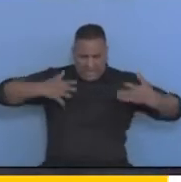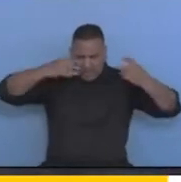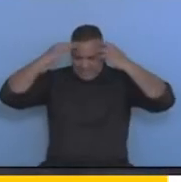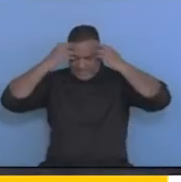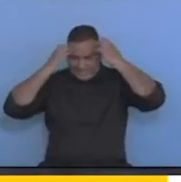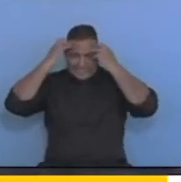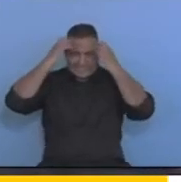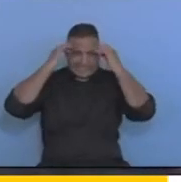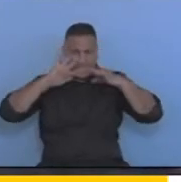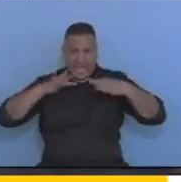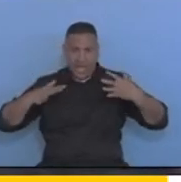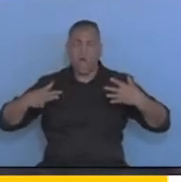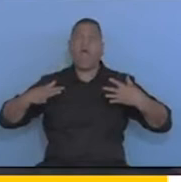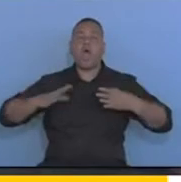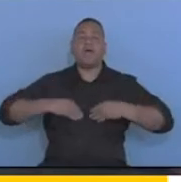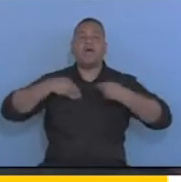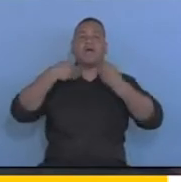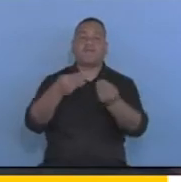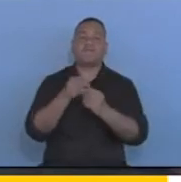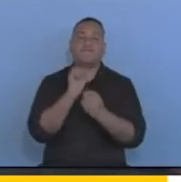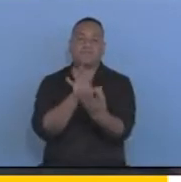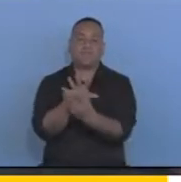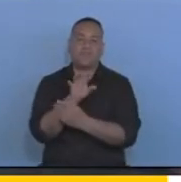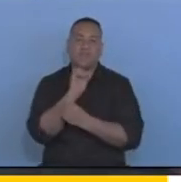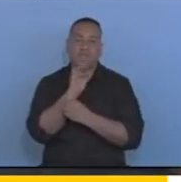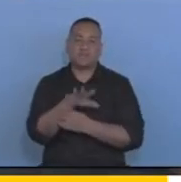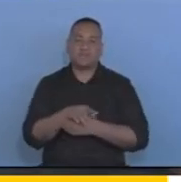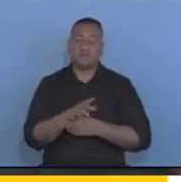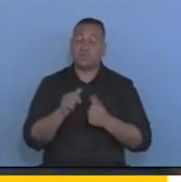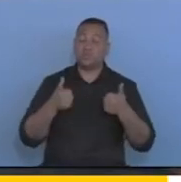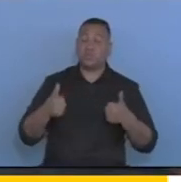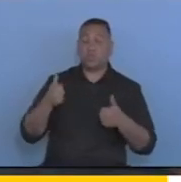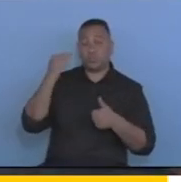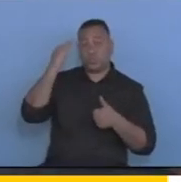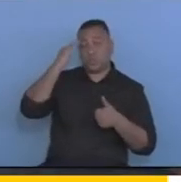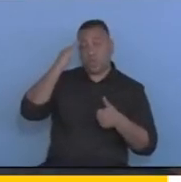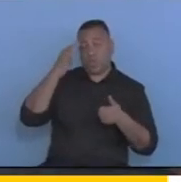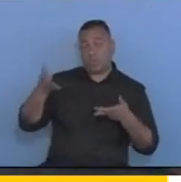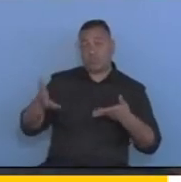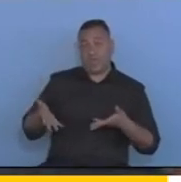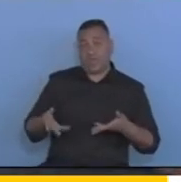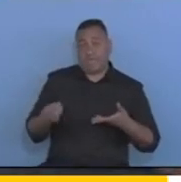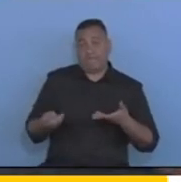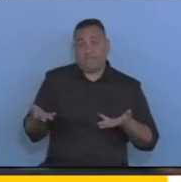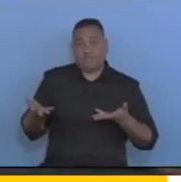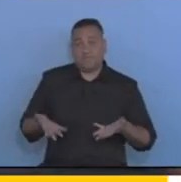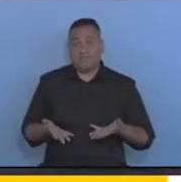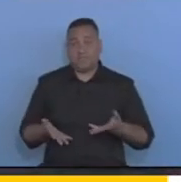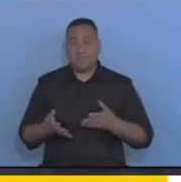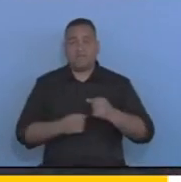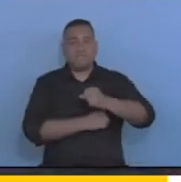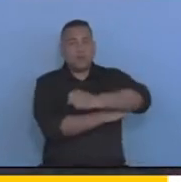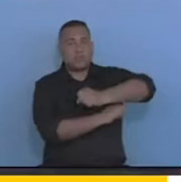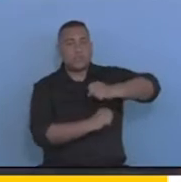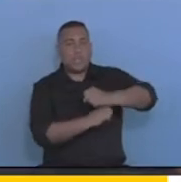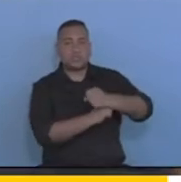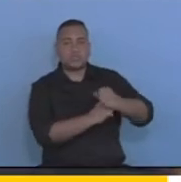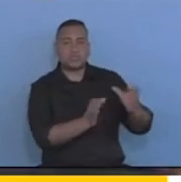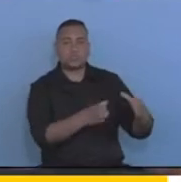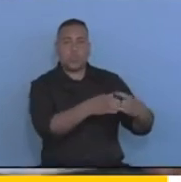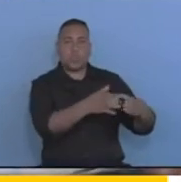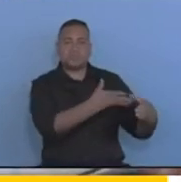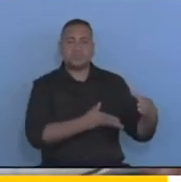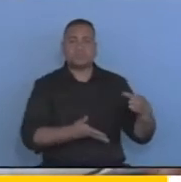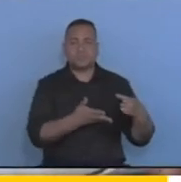know what, it is brilliant to know that this is where it all starts. This is the sort of phase one, as you said, the fundamental phase where it starts.